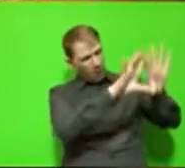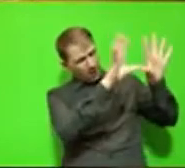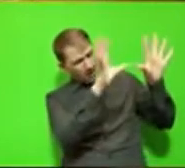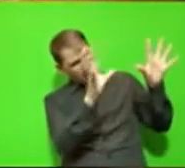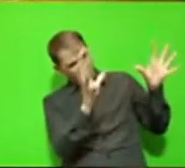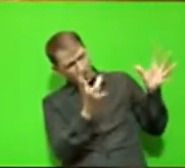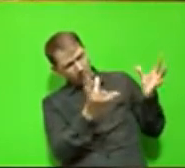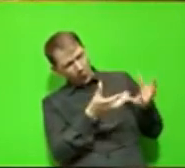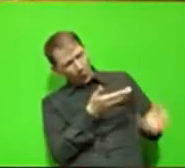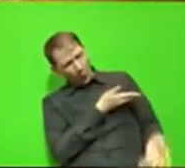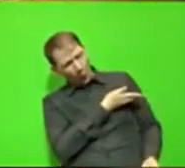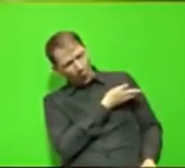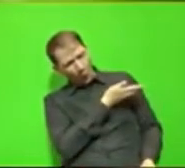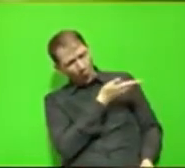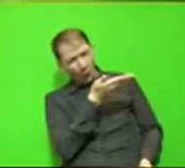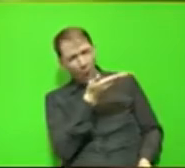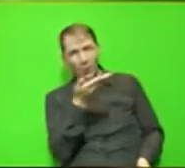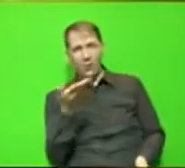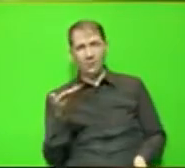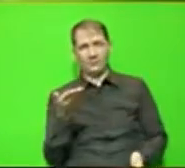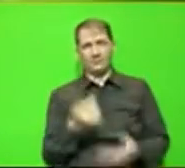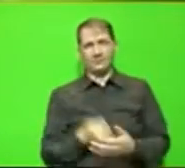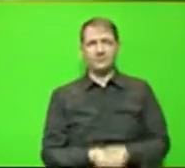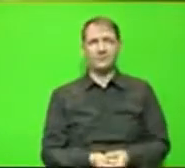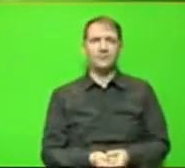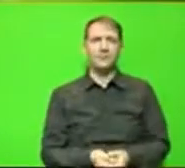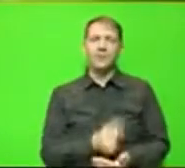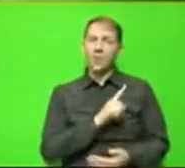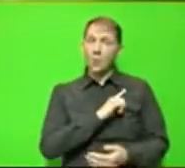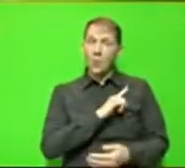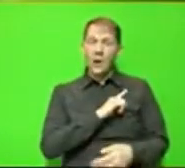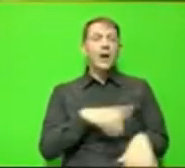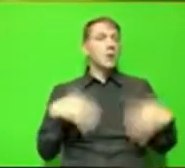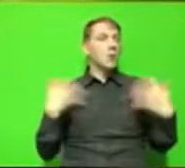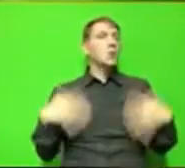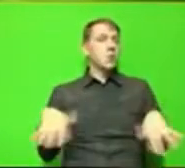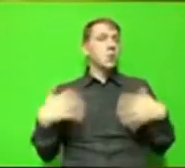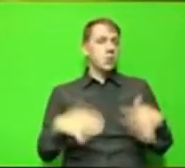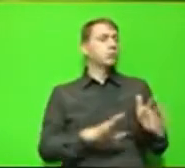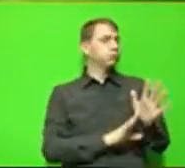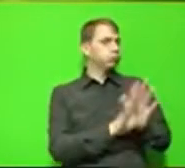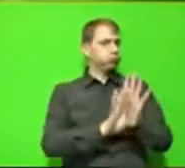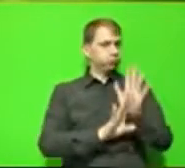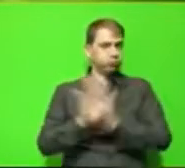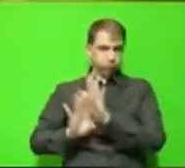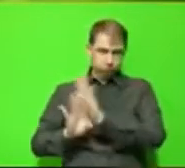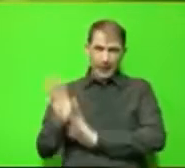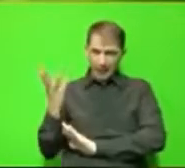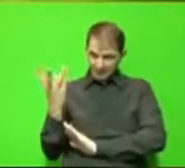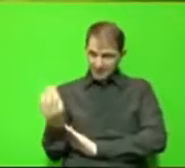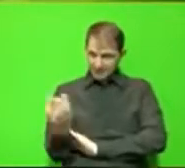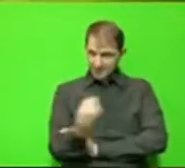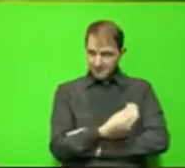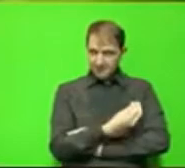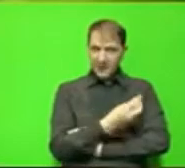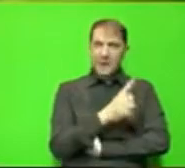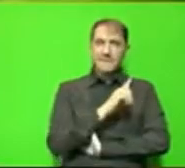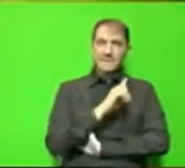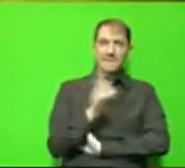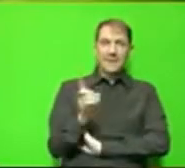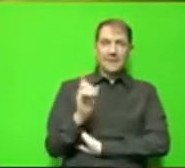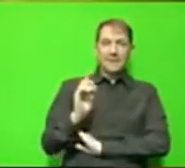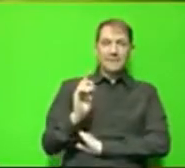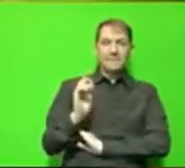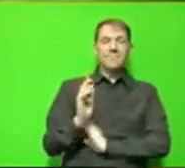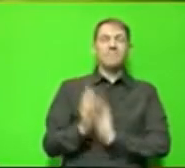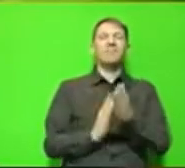and equality persists. For despite remarkable progress, women representing over half of our